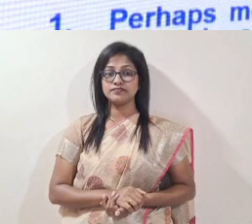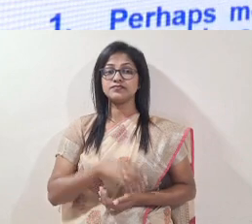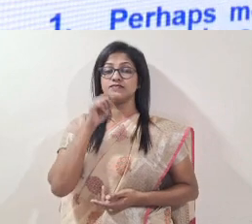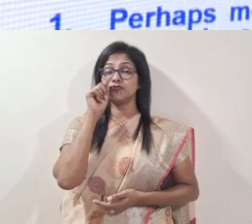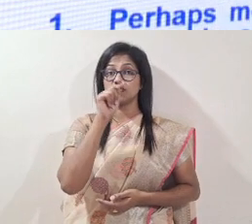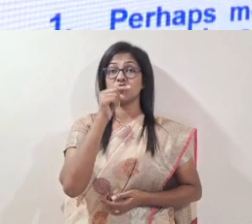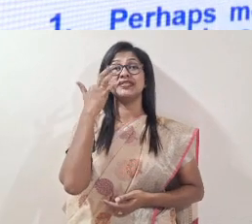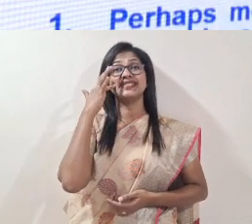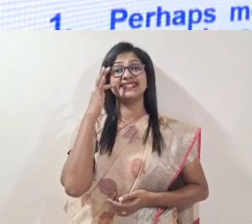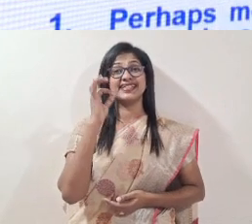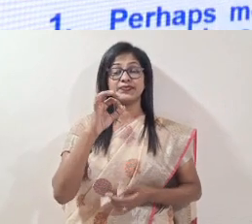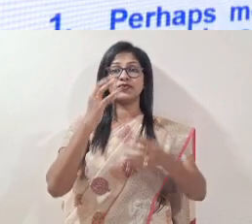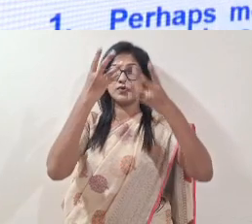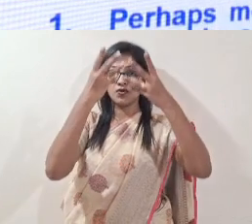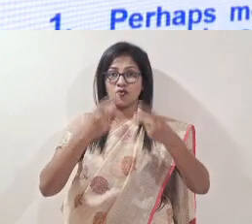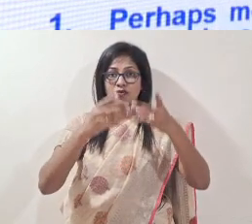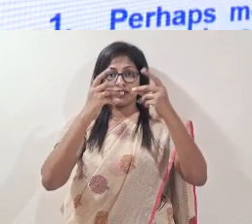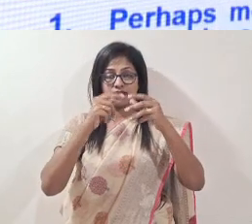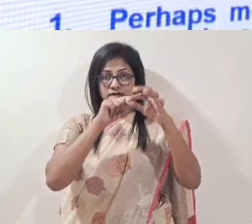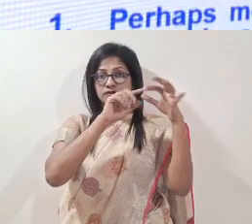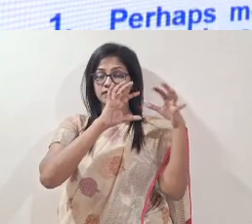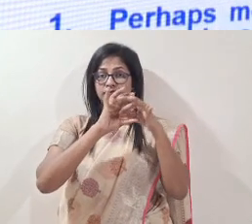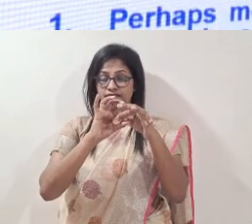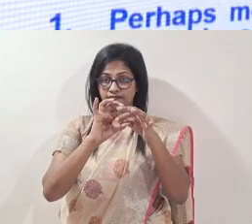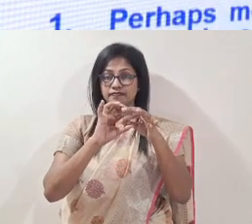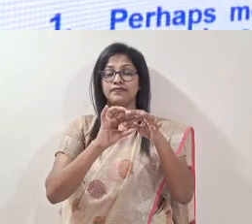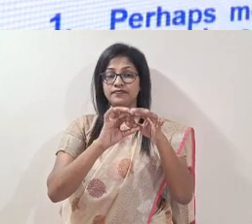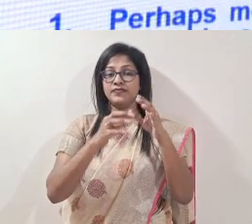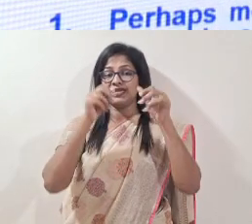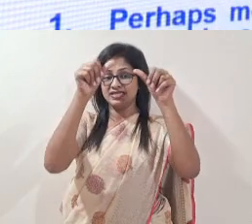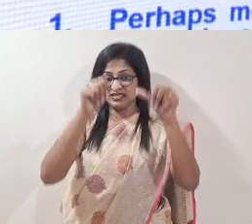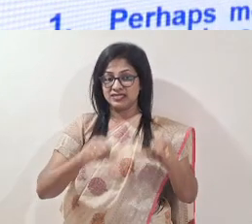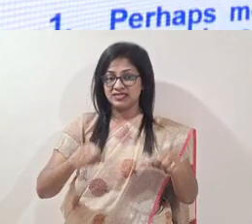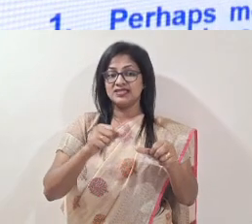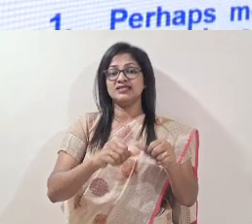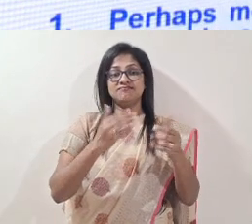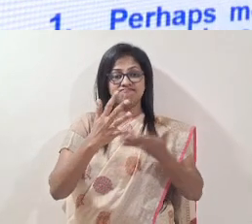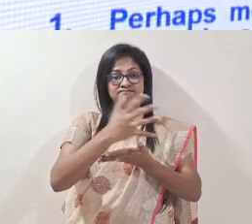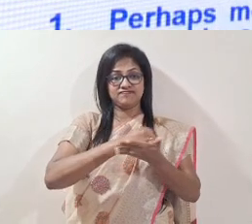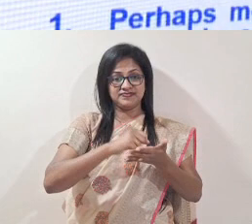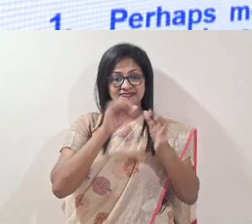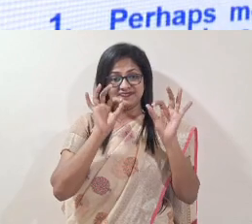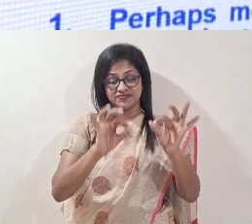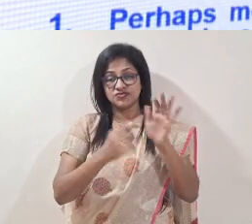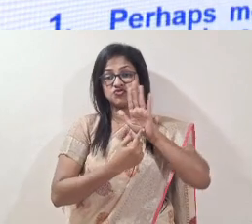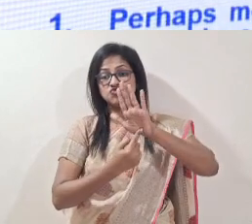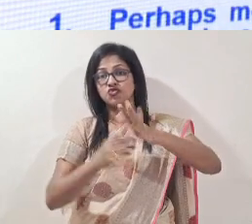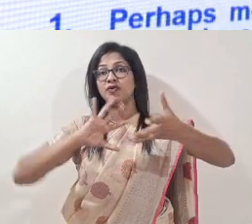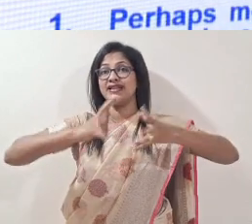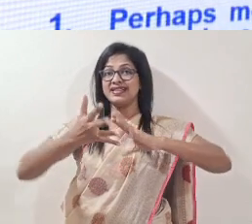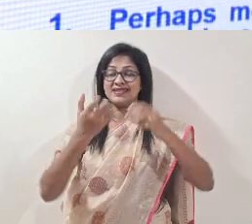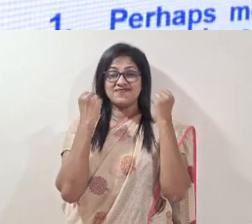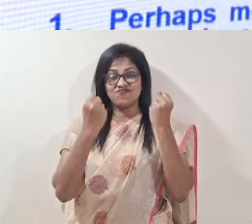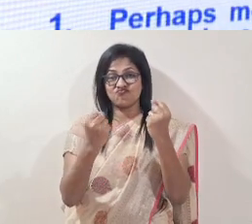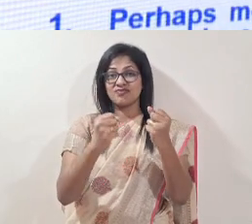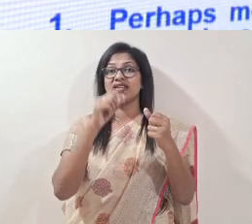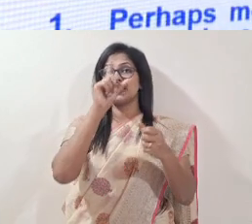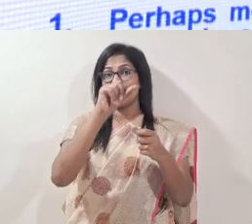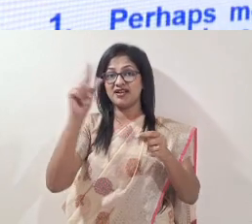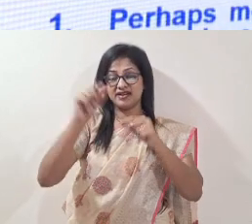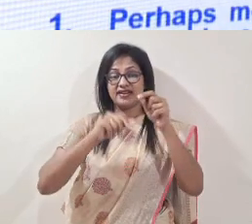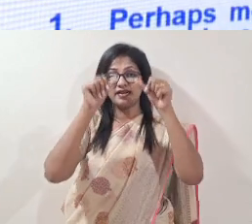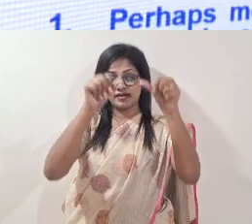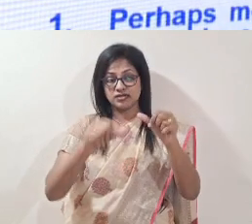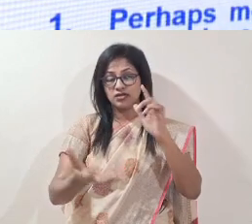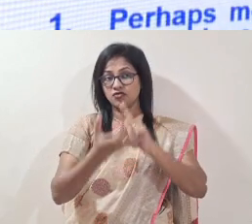So these are the key quantitative results. Our stratified random sampling approach generated a robust data sets of 100 representing